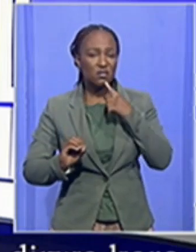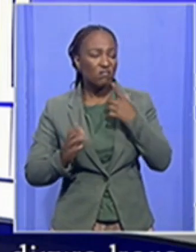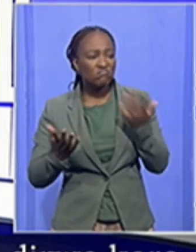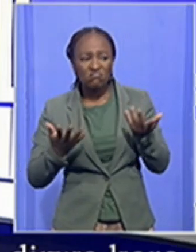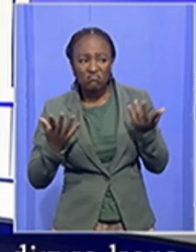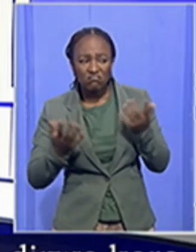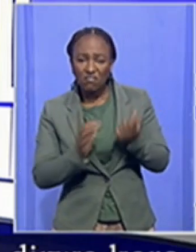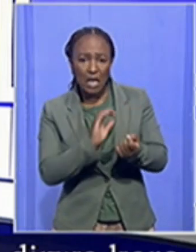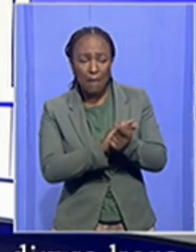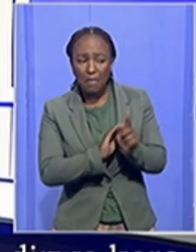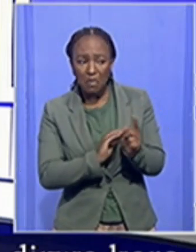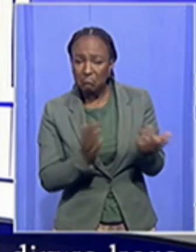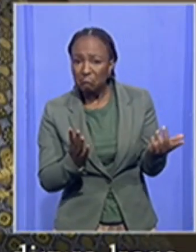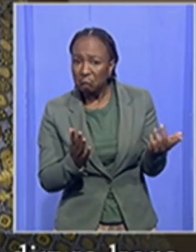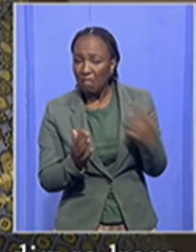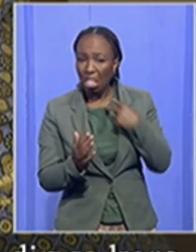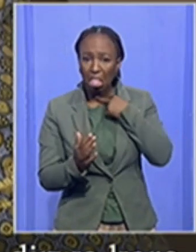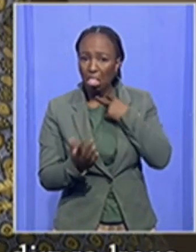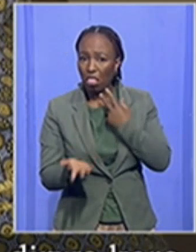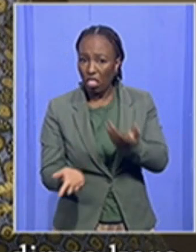eng.